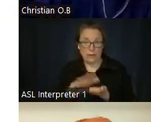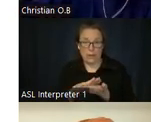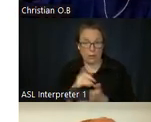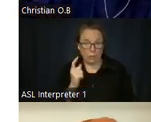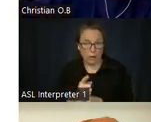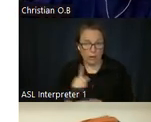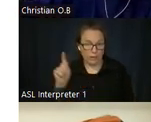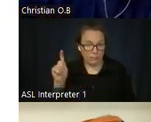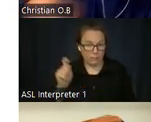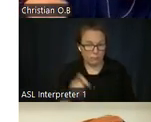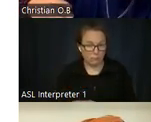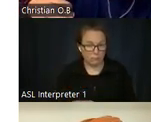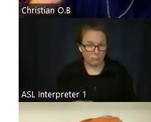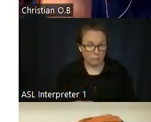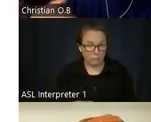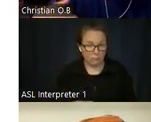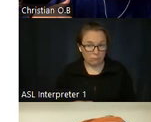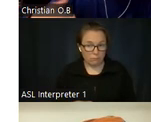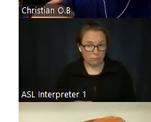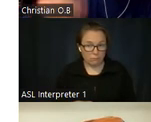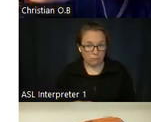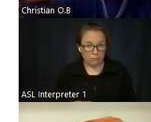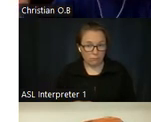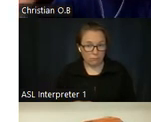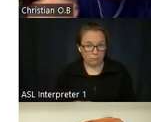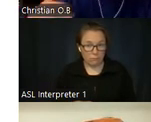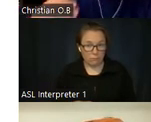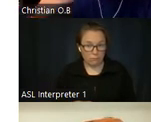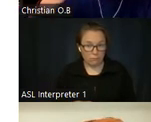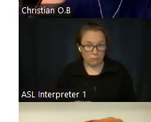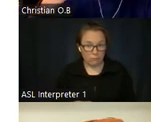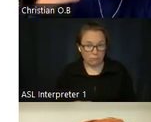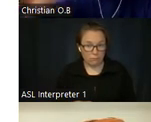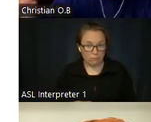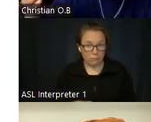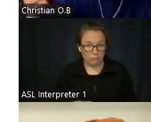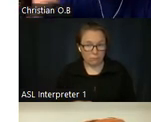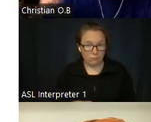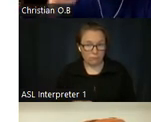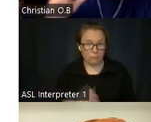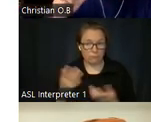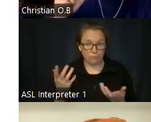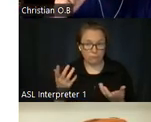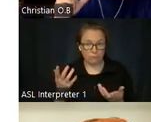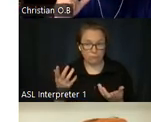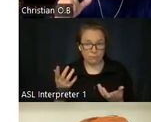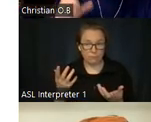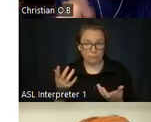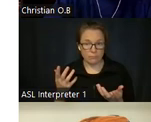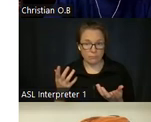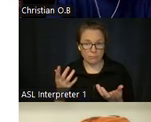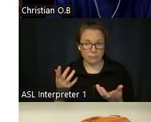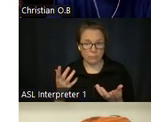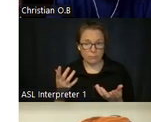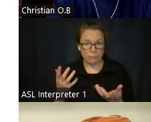the information that would be put in the report at the end of the year or at the end of whatever quarter or whatever to council. I see what you're saying. Yeah.